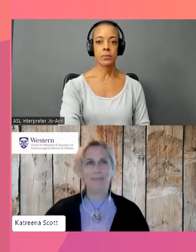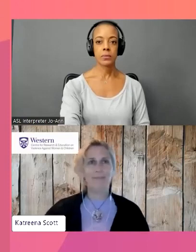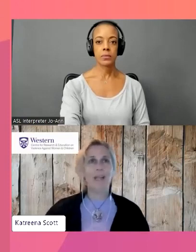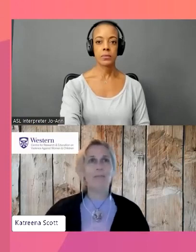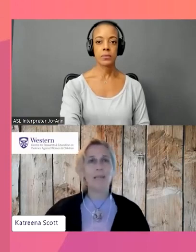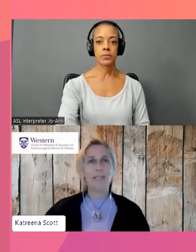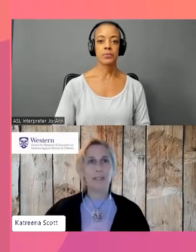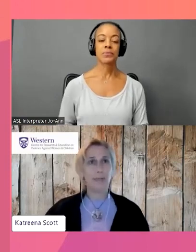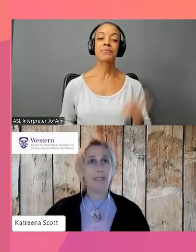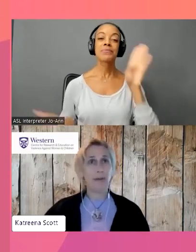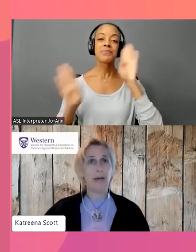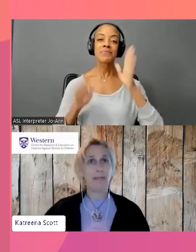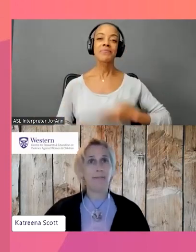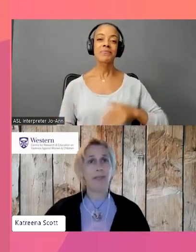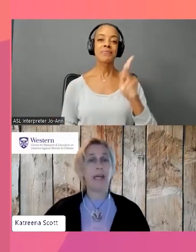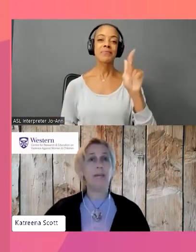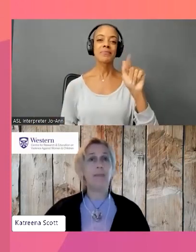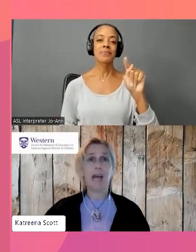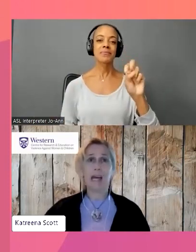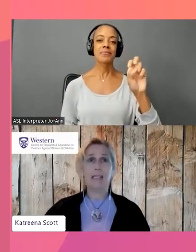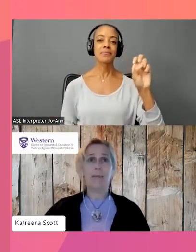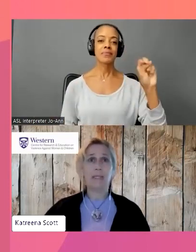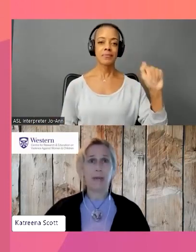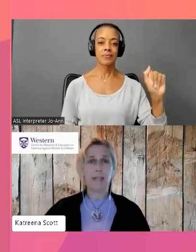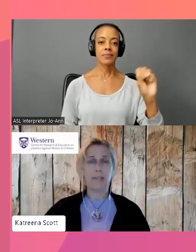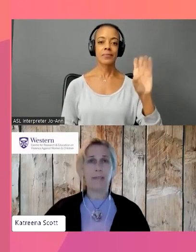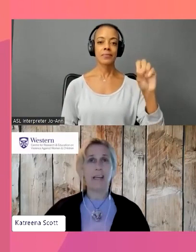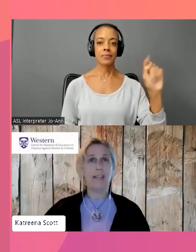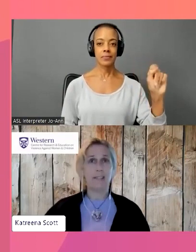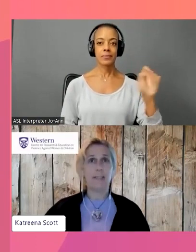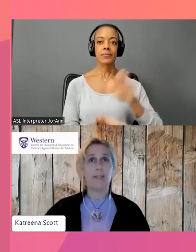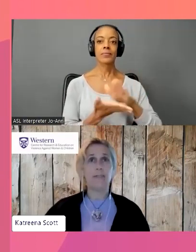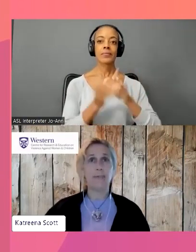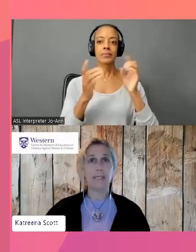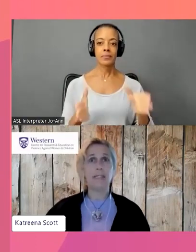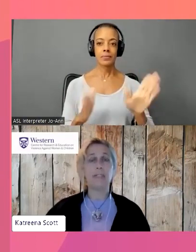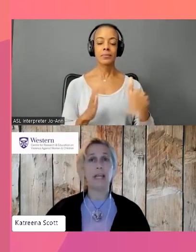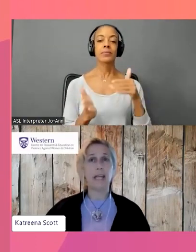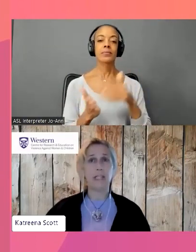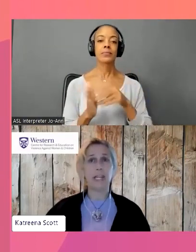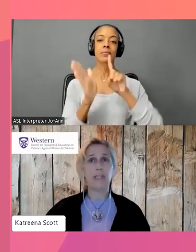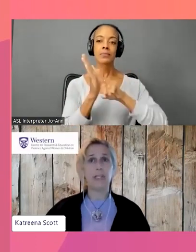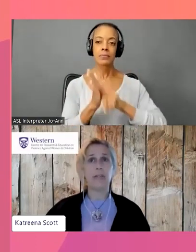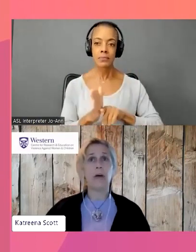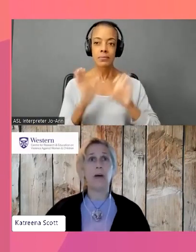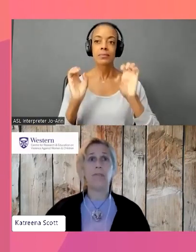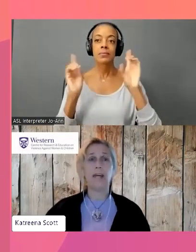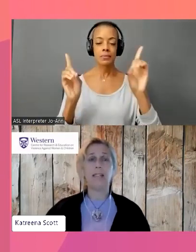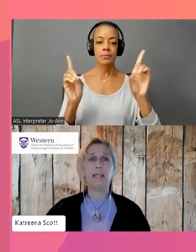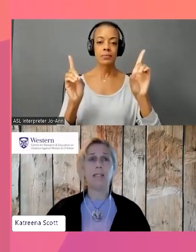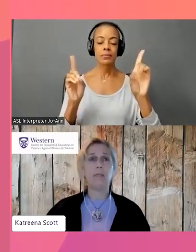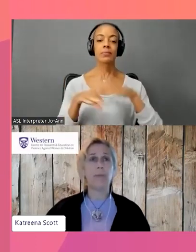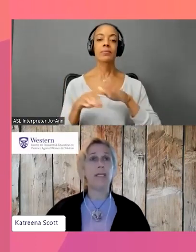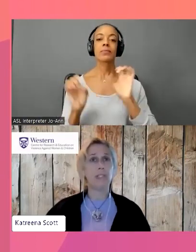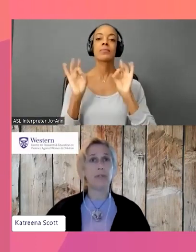Hello, my name is Katrina Scott, and I am the Academic Director at the Center for Research and Education on